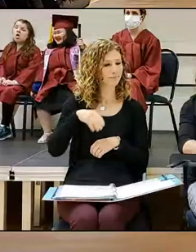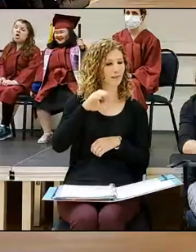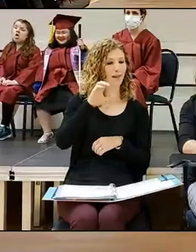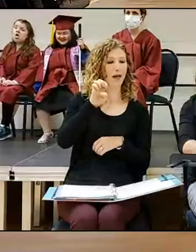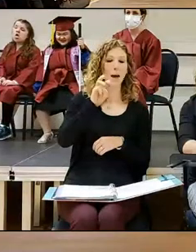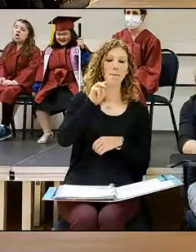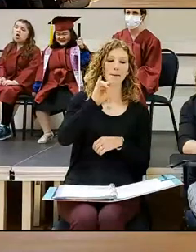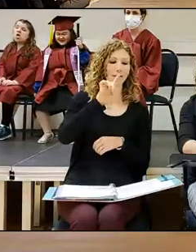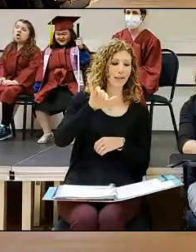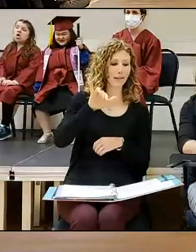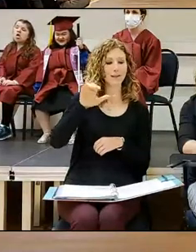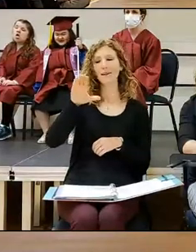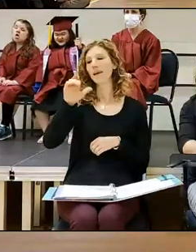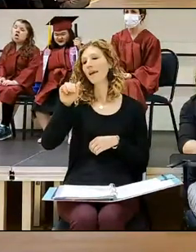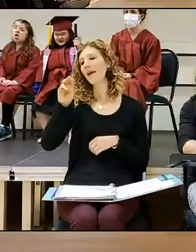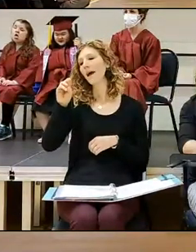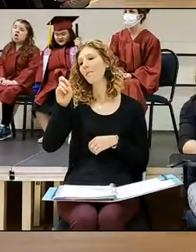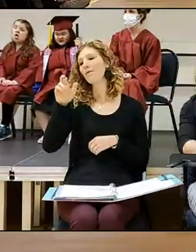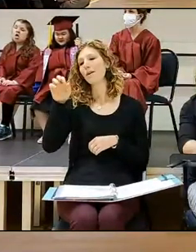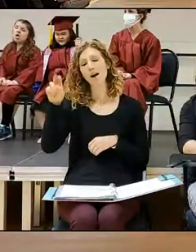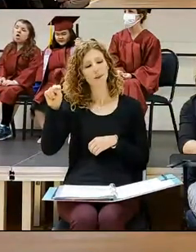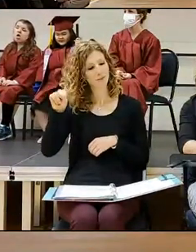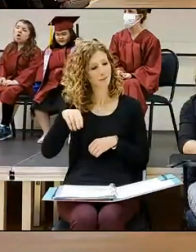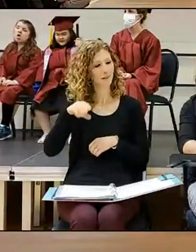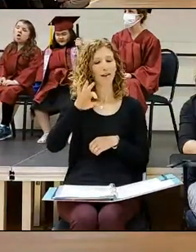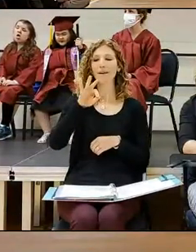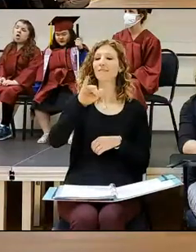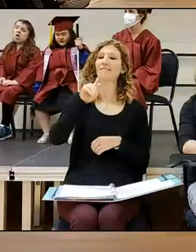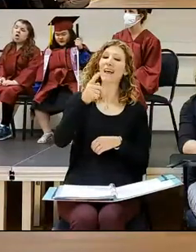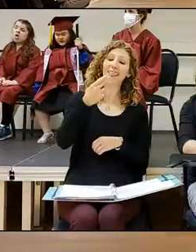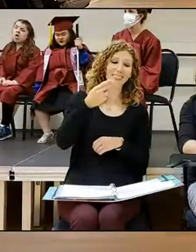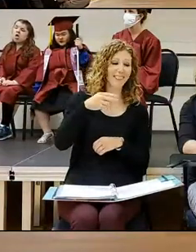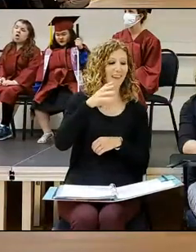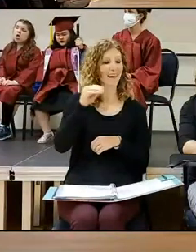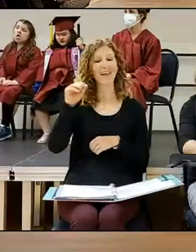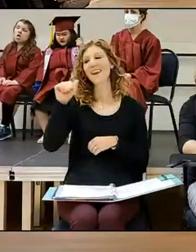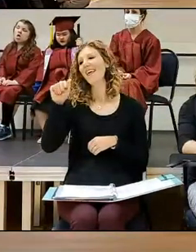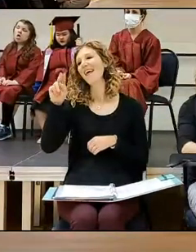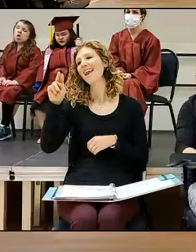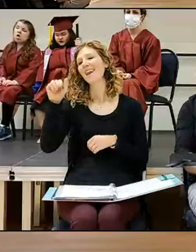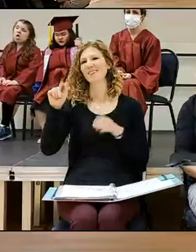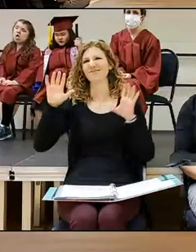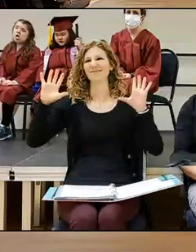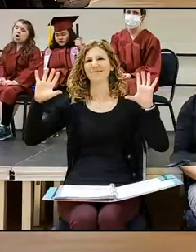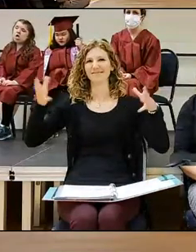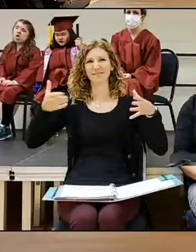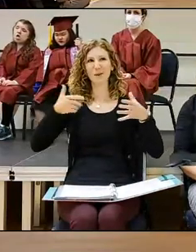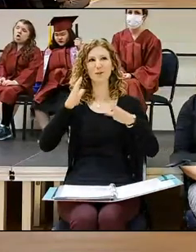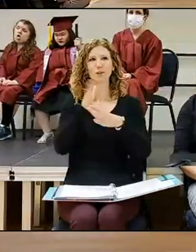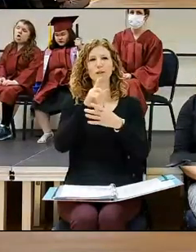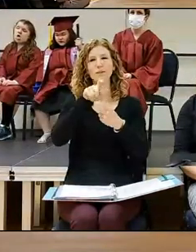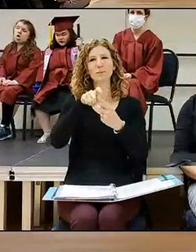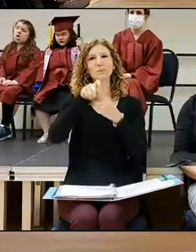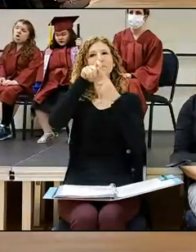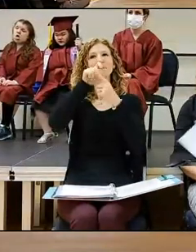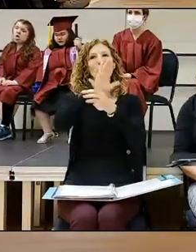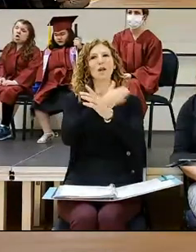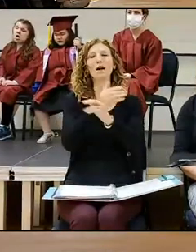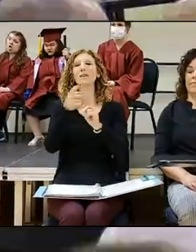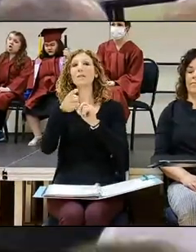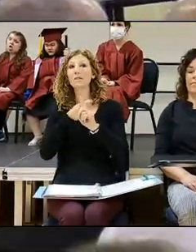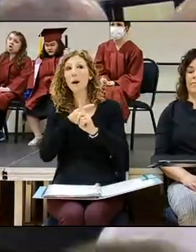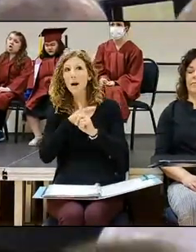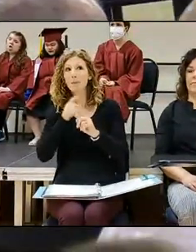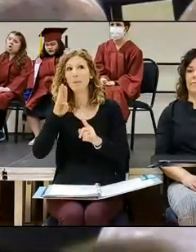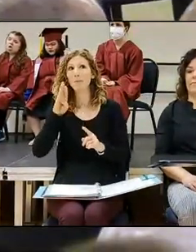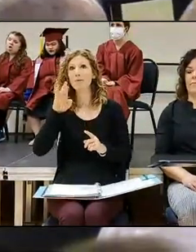Faith, and Anna. They would like to share a special song that they worked on this year. It's from the